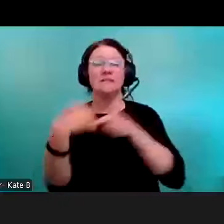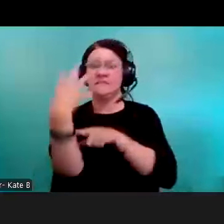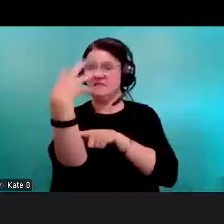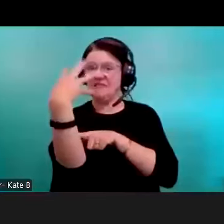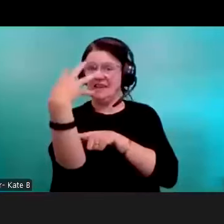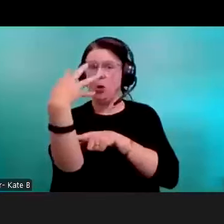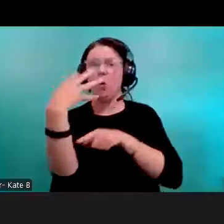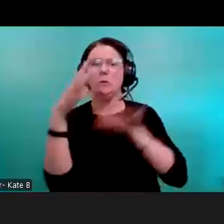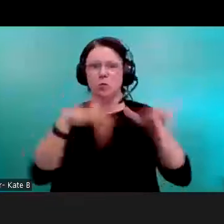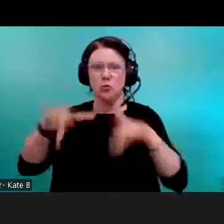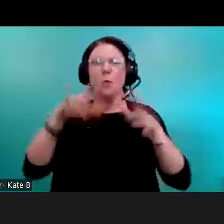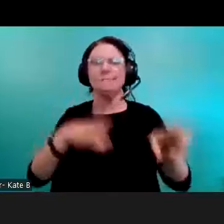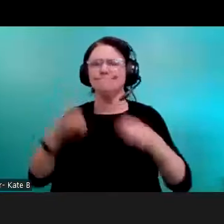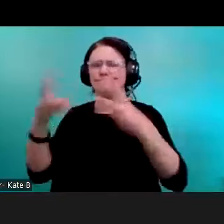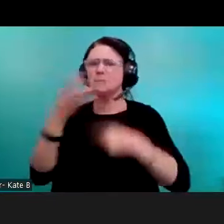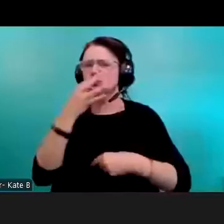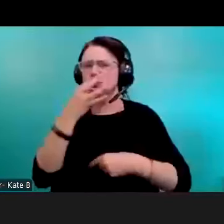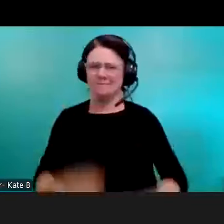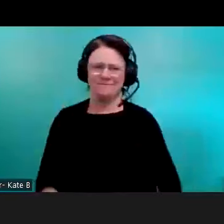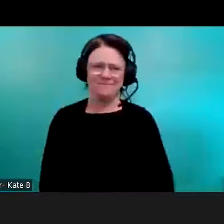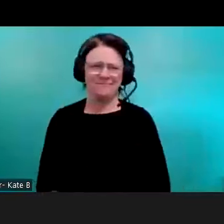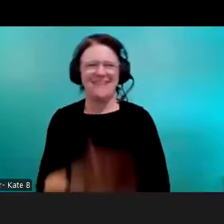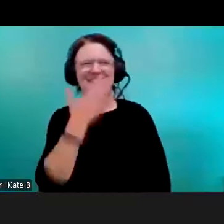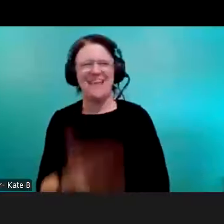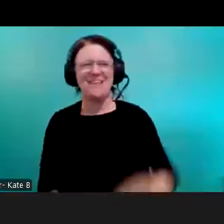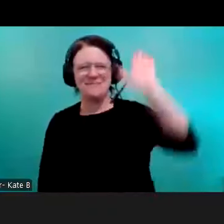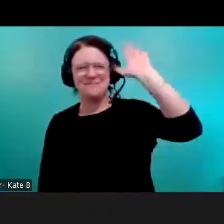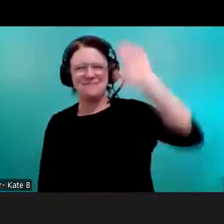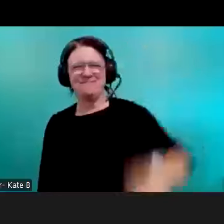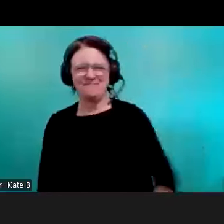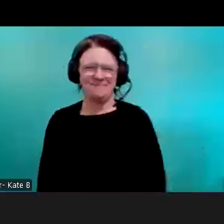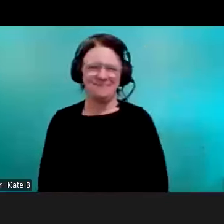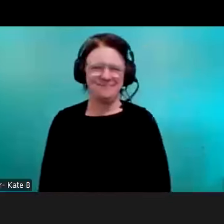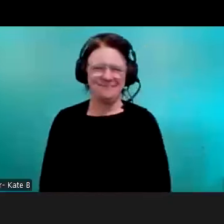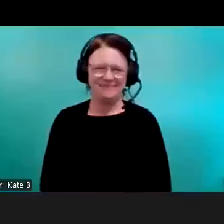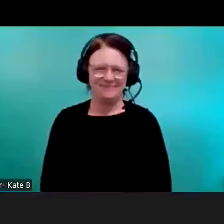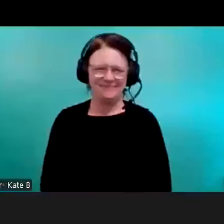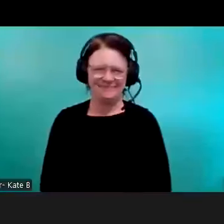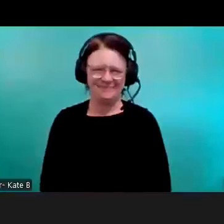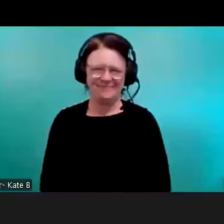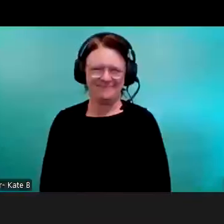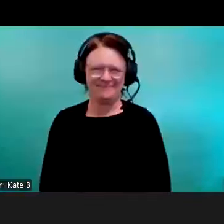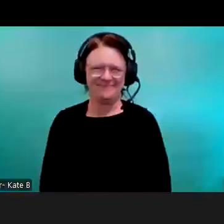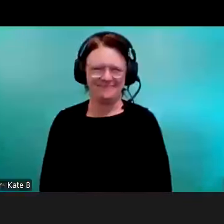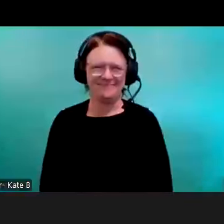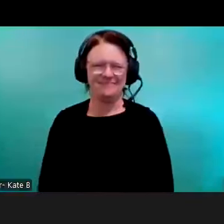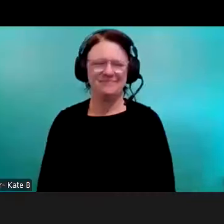next couple days. Thank you all. Thank you all so much. Thank you. Have a great day.